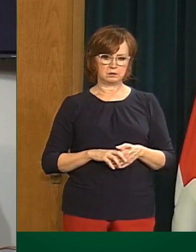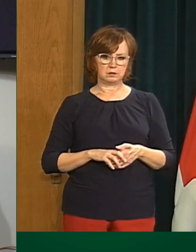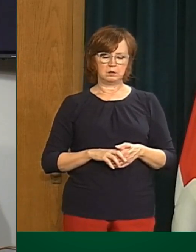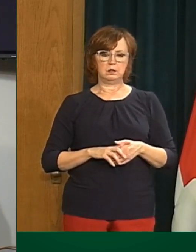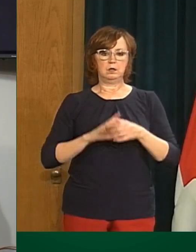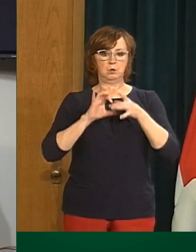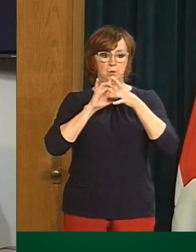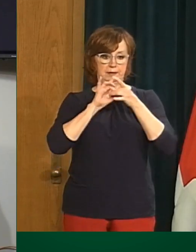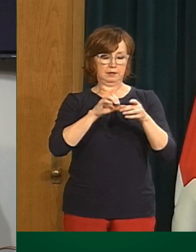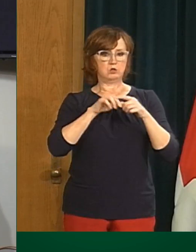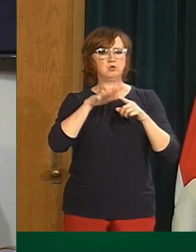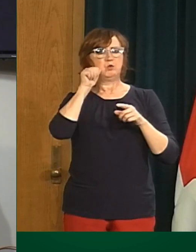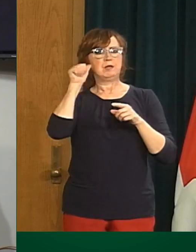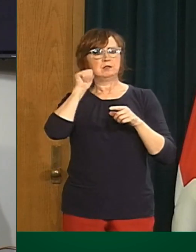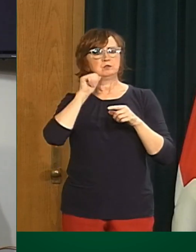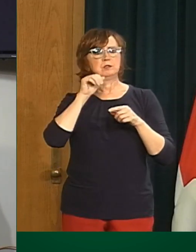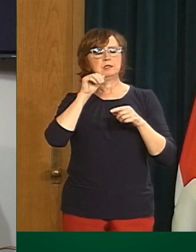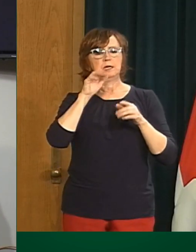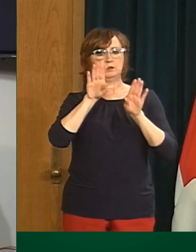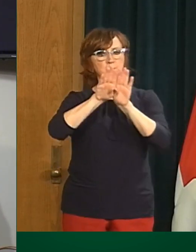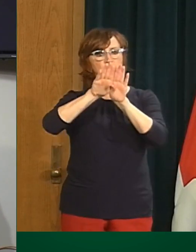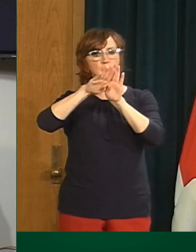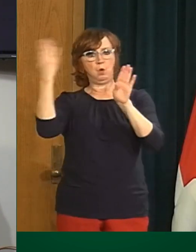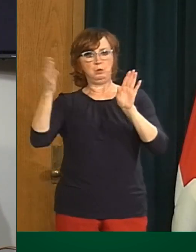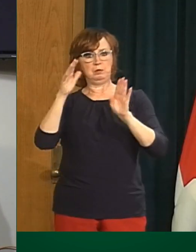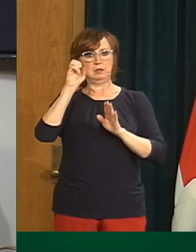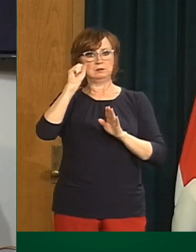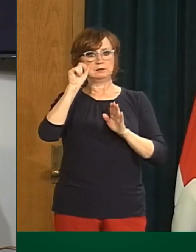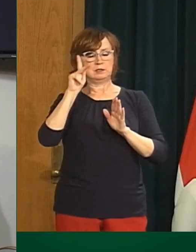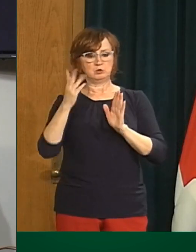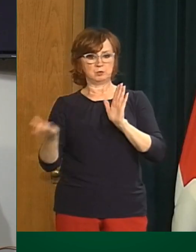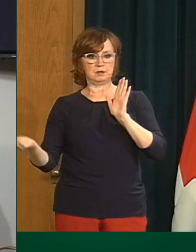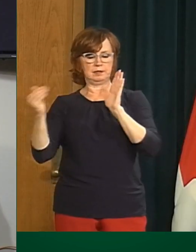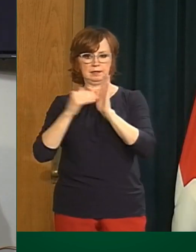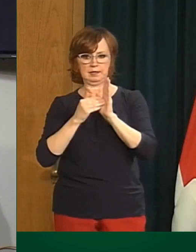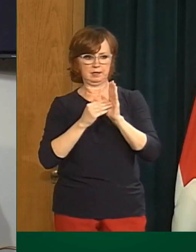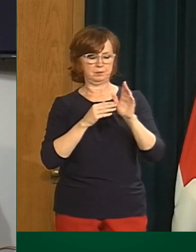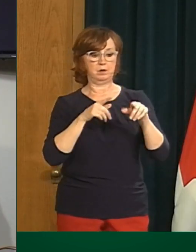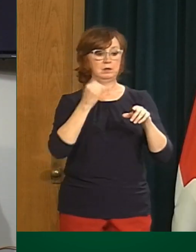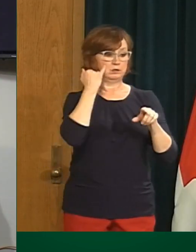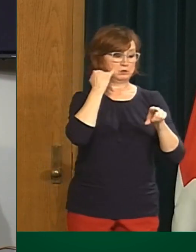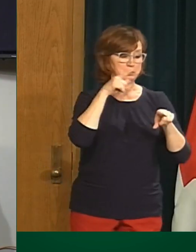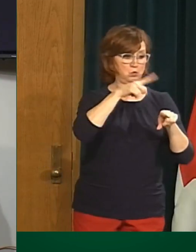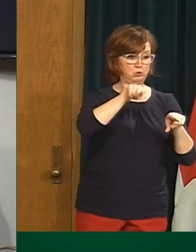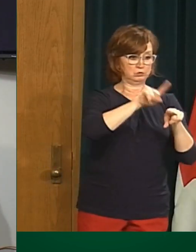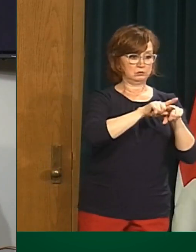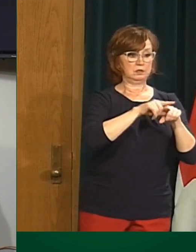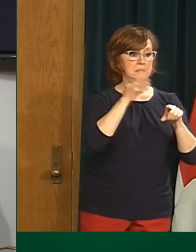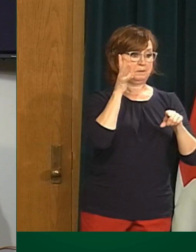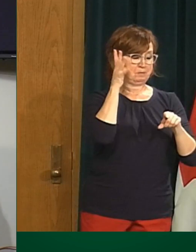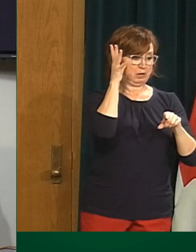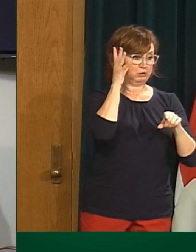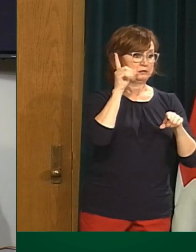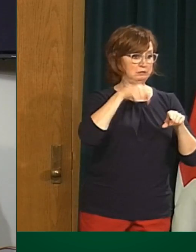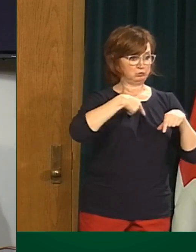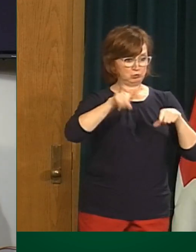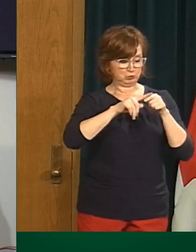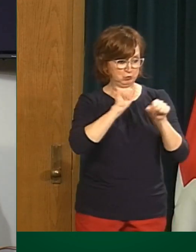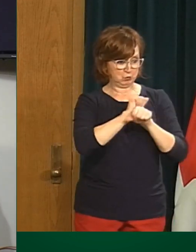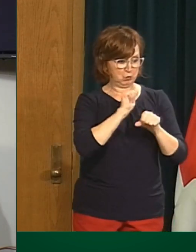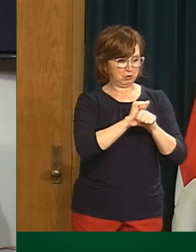telling parents who are facing going back to work, but their school children will still be